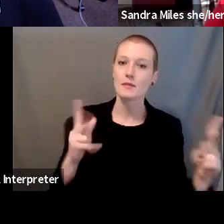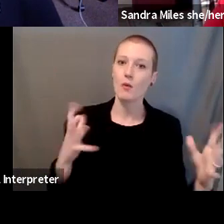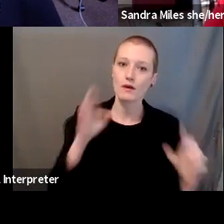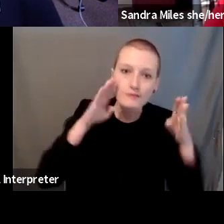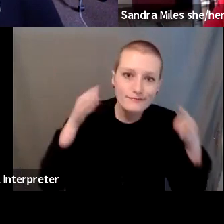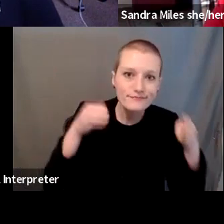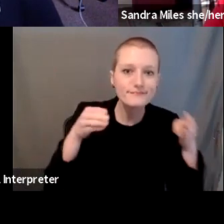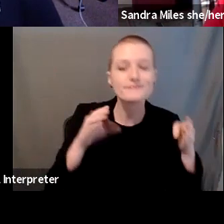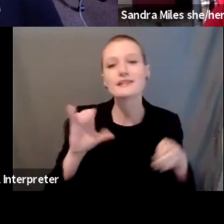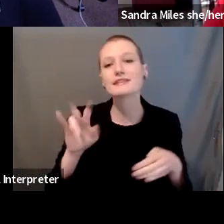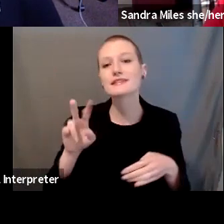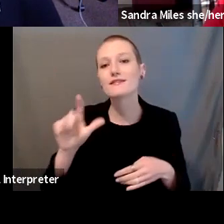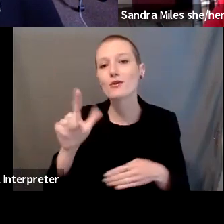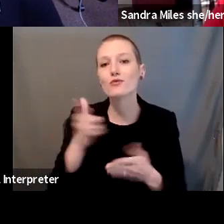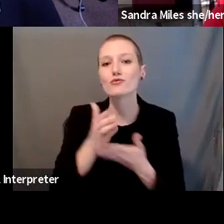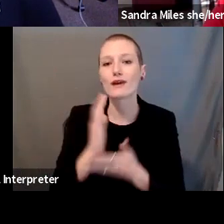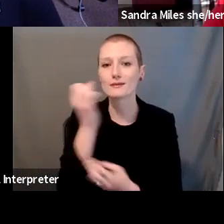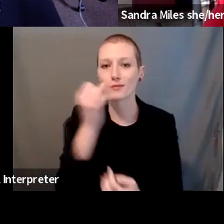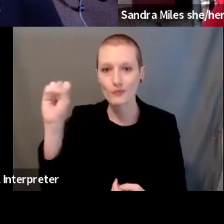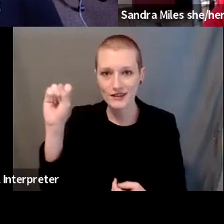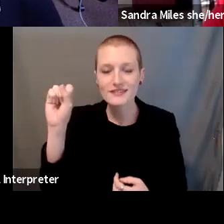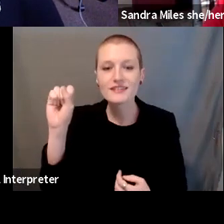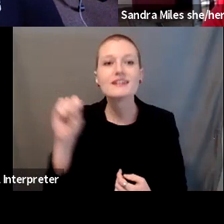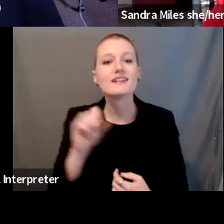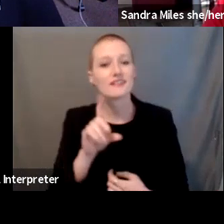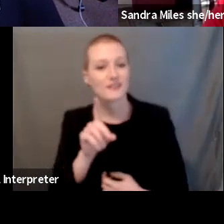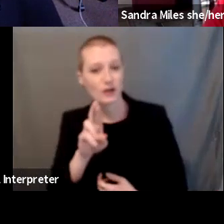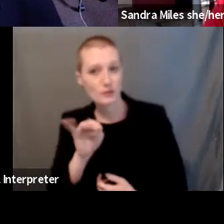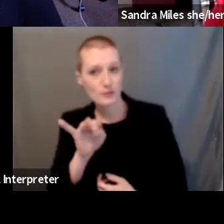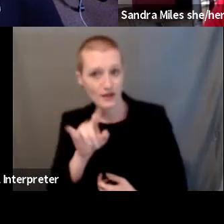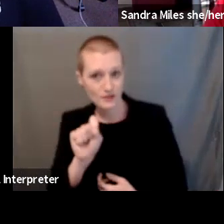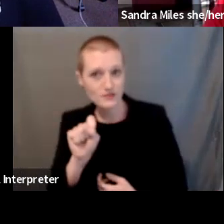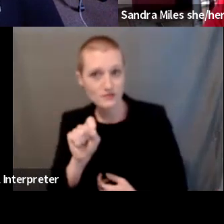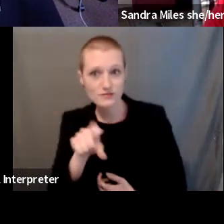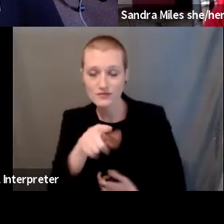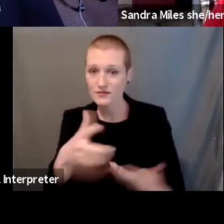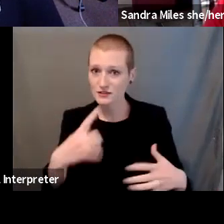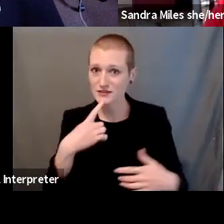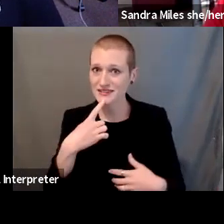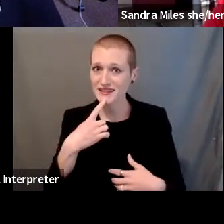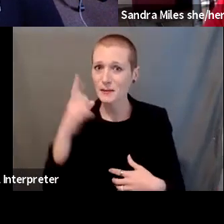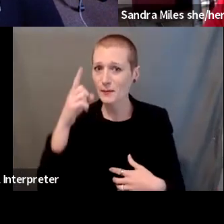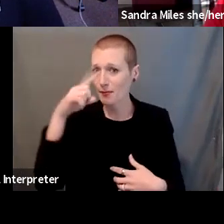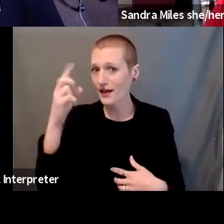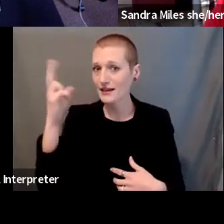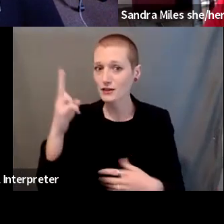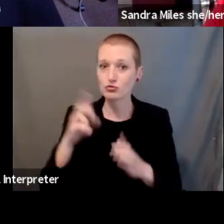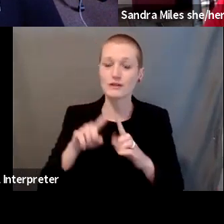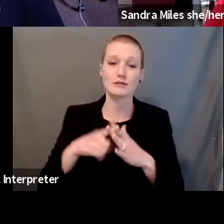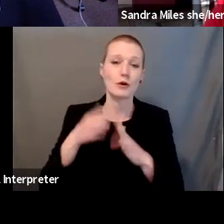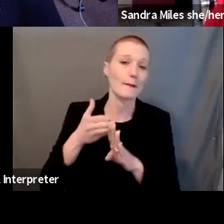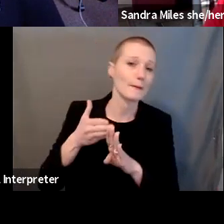said, Dr. Miles, it began before, it doesn't begin with slavery. You know, our history is very rich, goes way